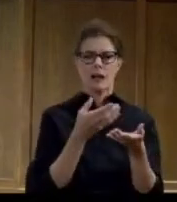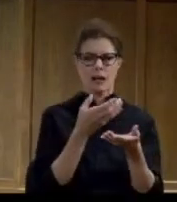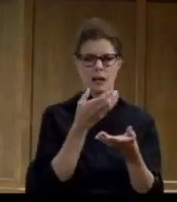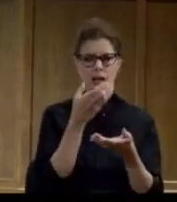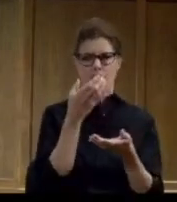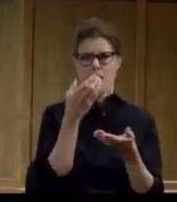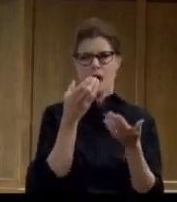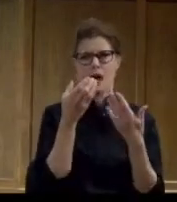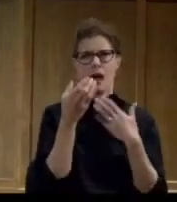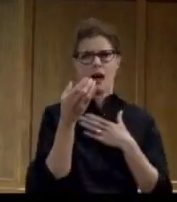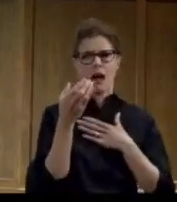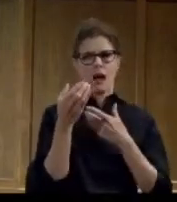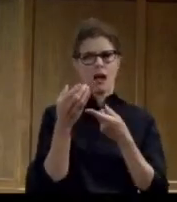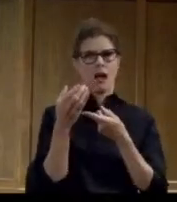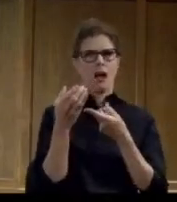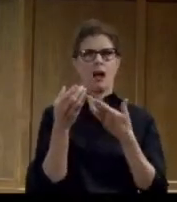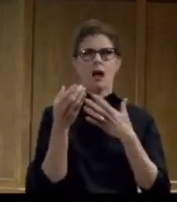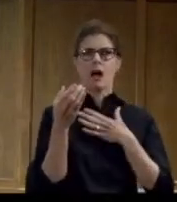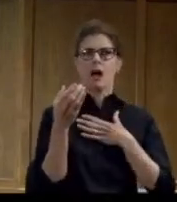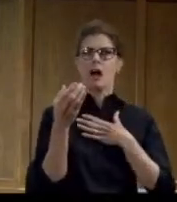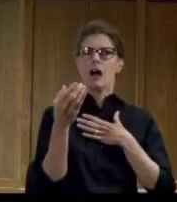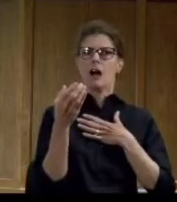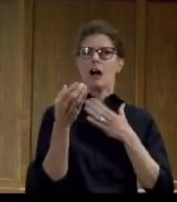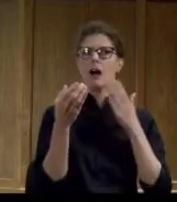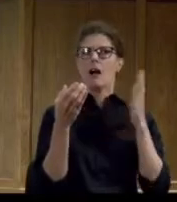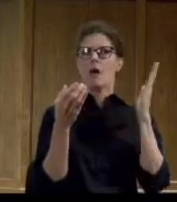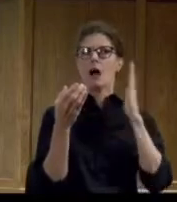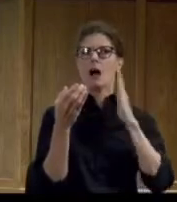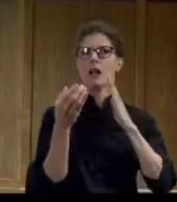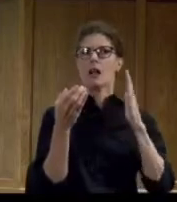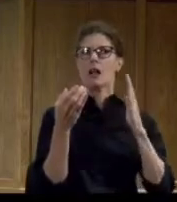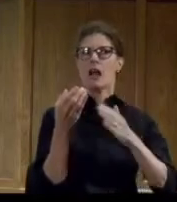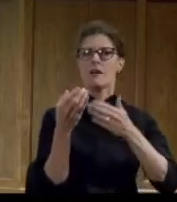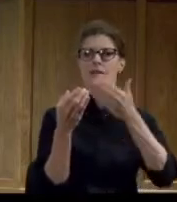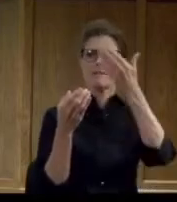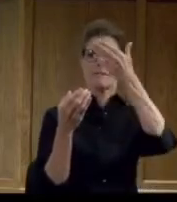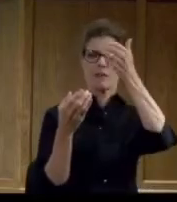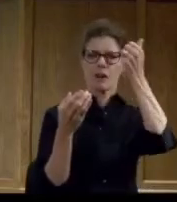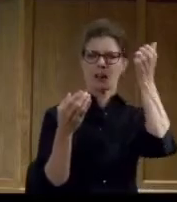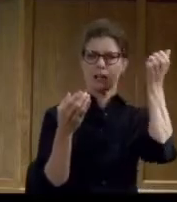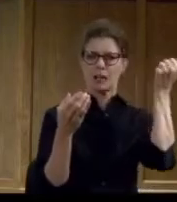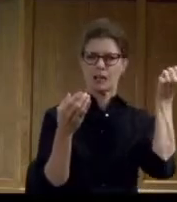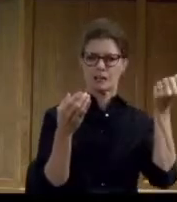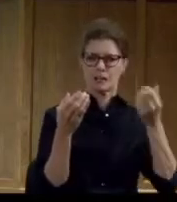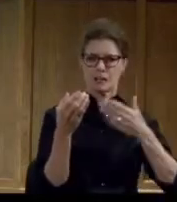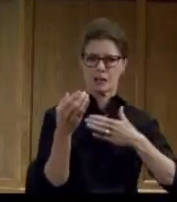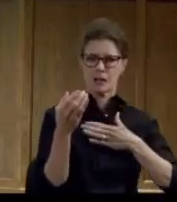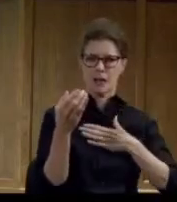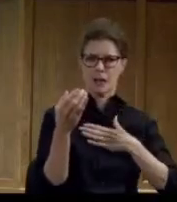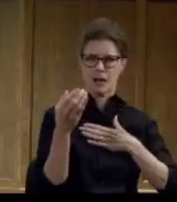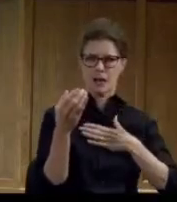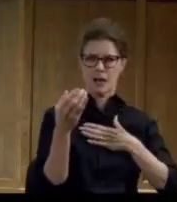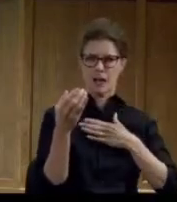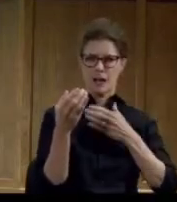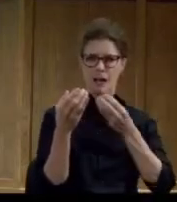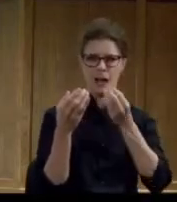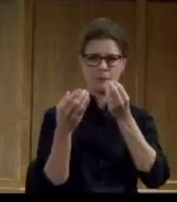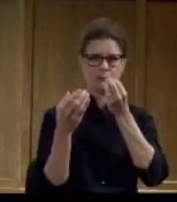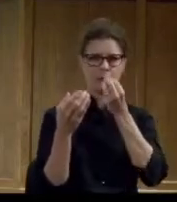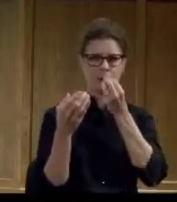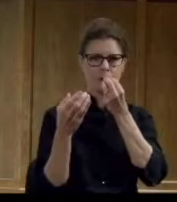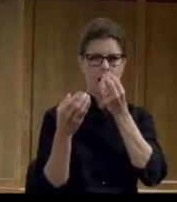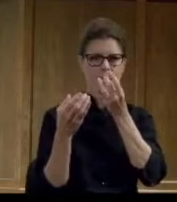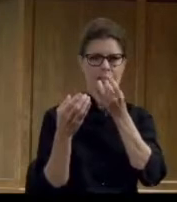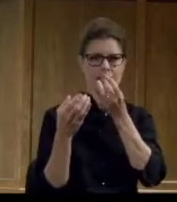I will never forget this moment. It's like something clicked in my brain, and my body just said, it's